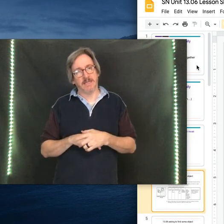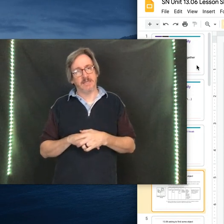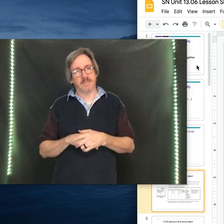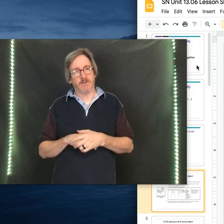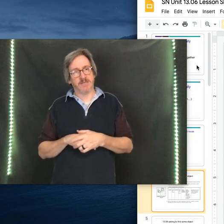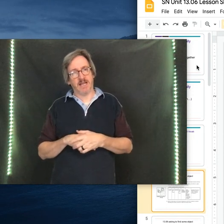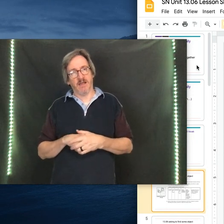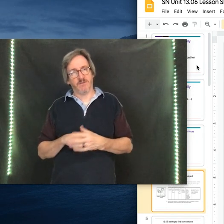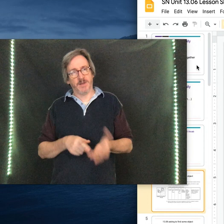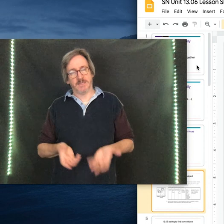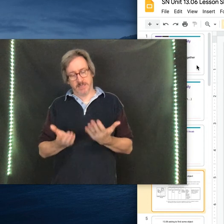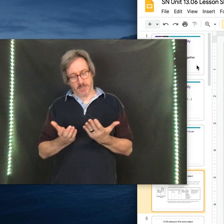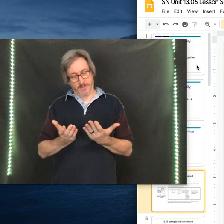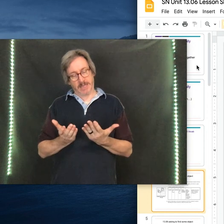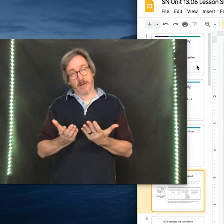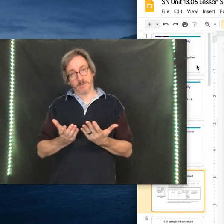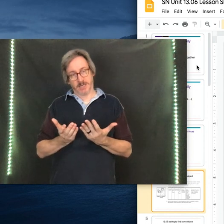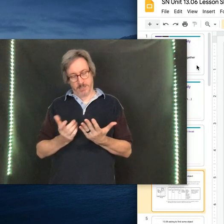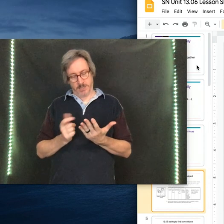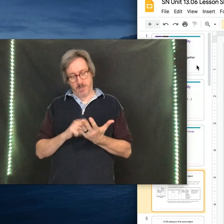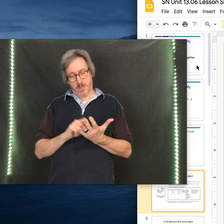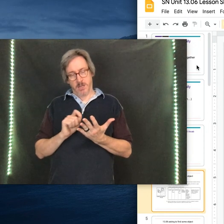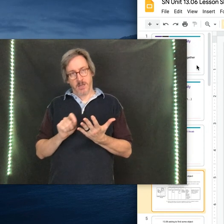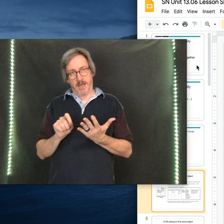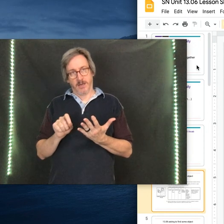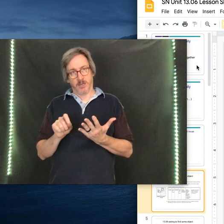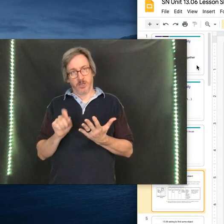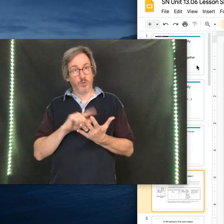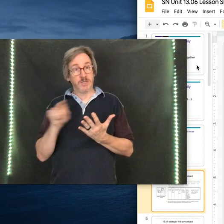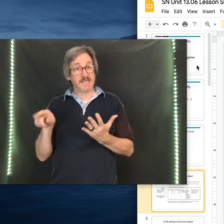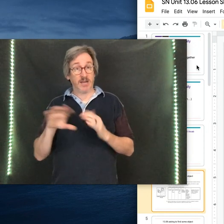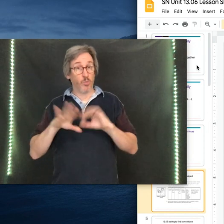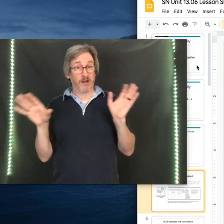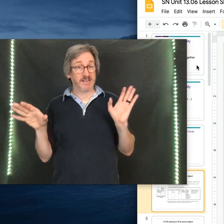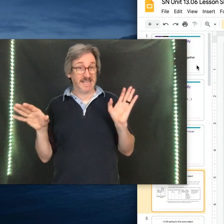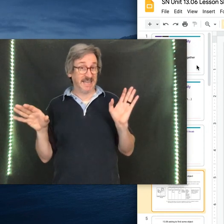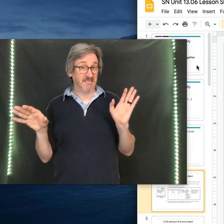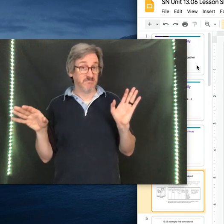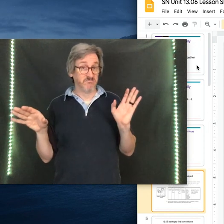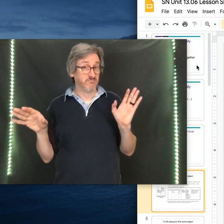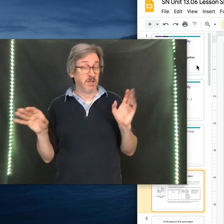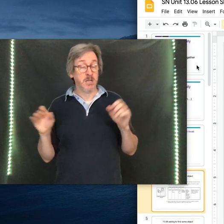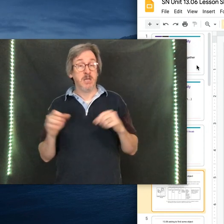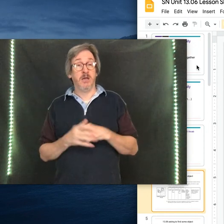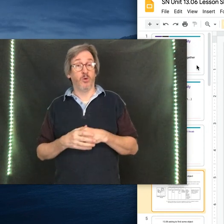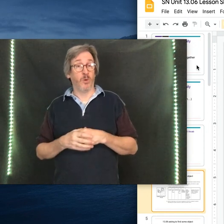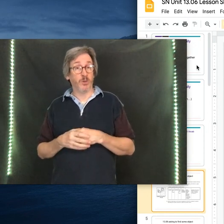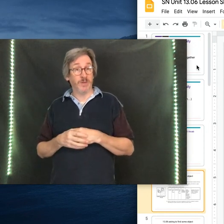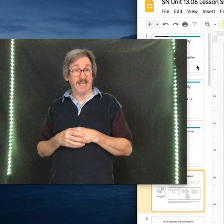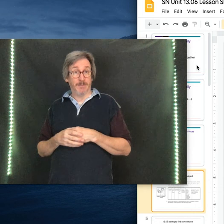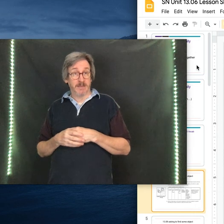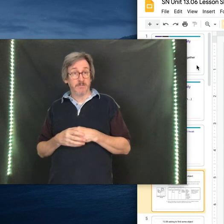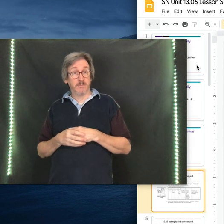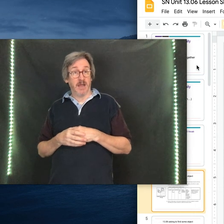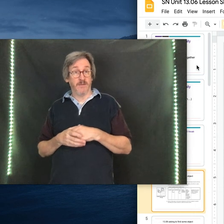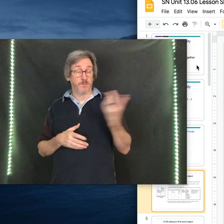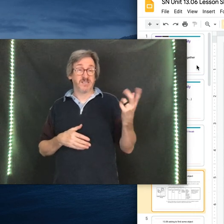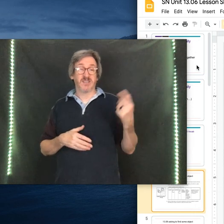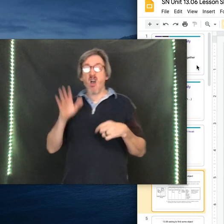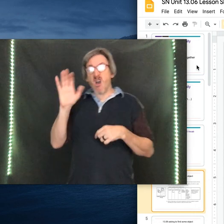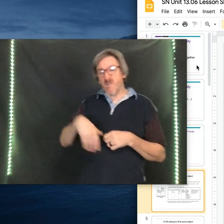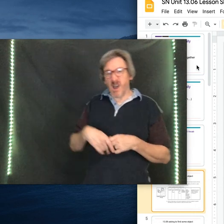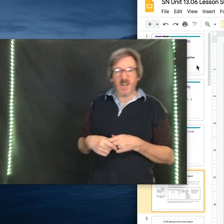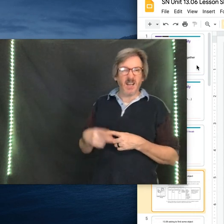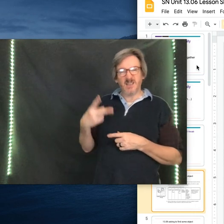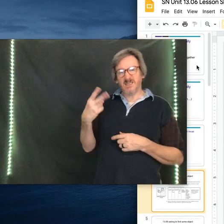class is I would tell everybody to pick an object and you decide where it's hidden or where you would keep it. And the other person